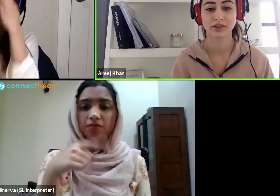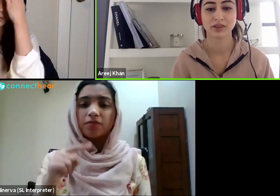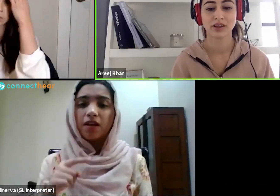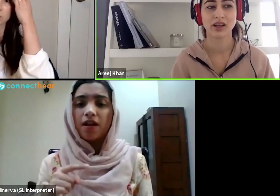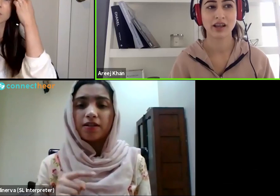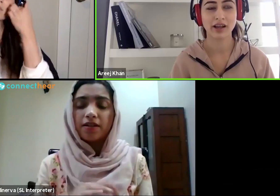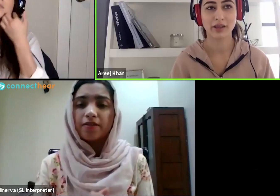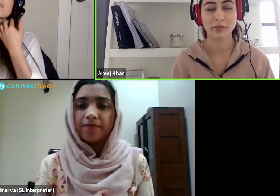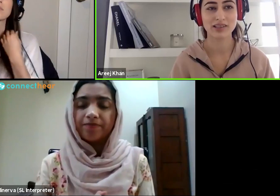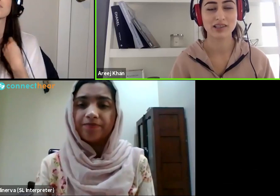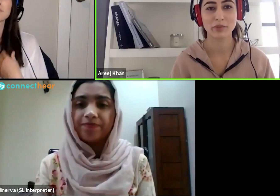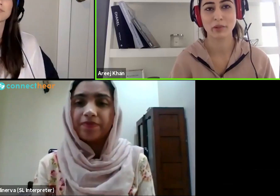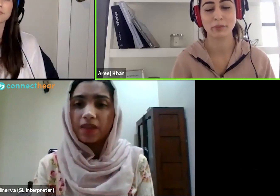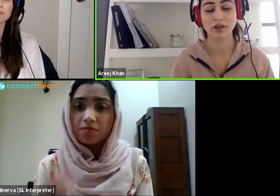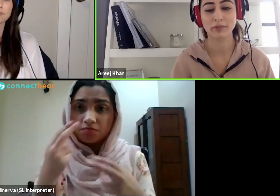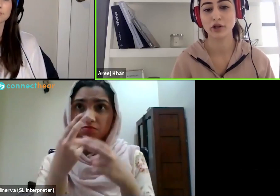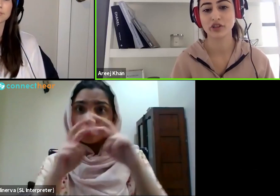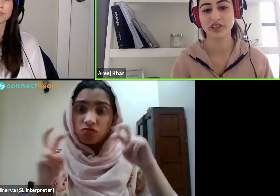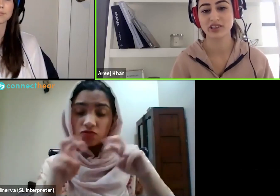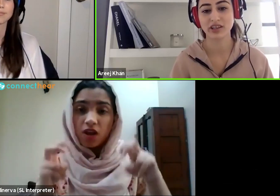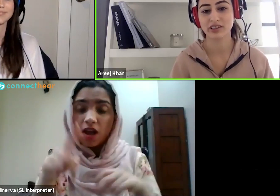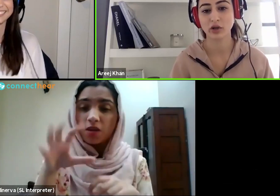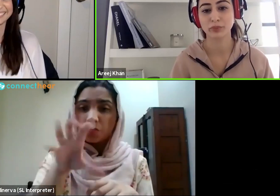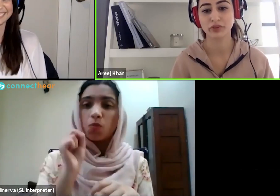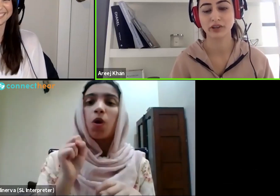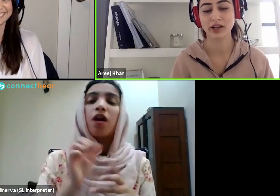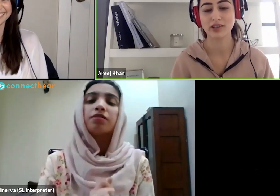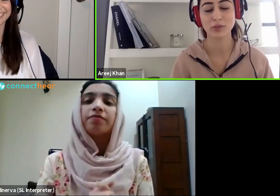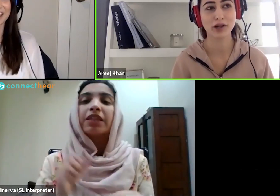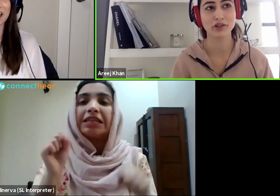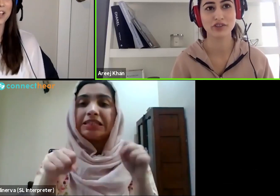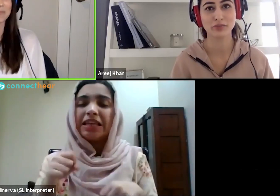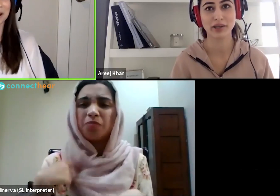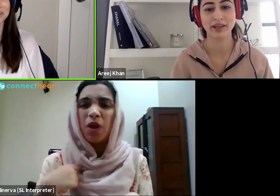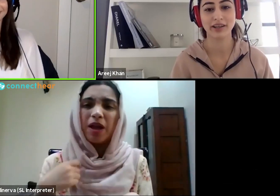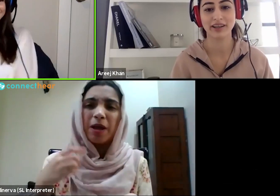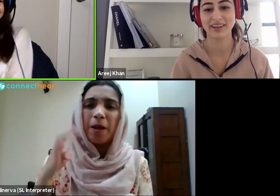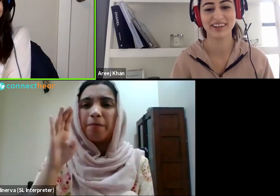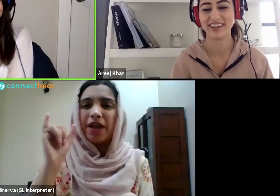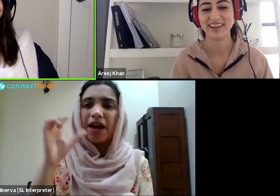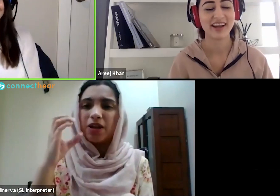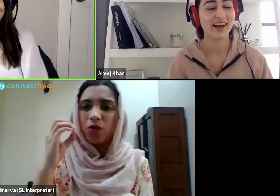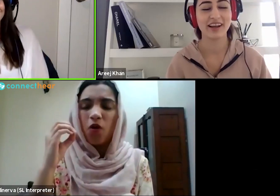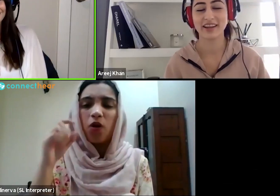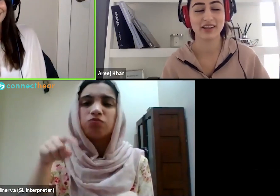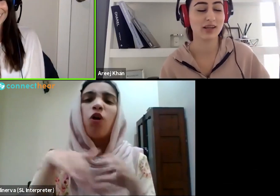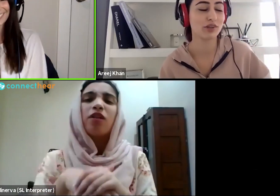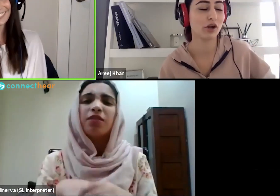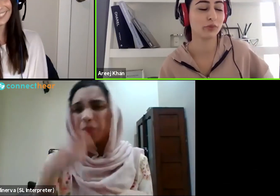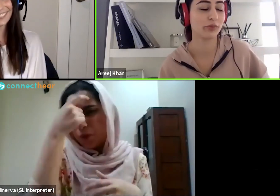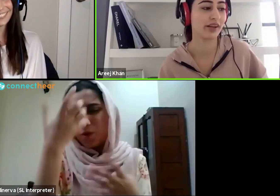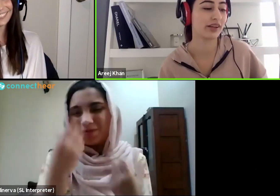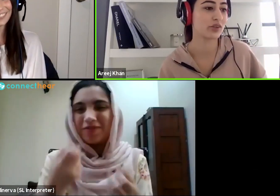sense? Yeah, that makes sense. I mean, my biology is like terrible. I took biology. I love biology.